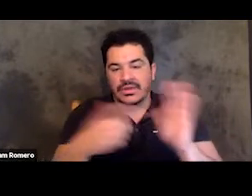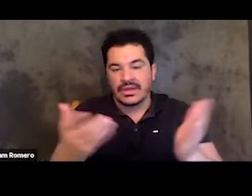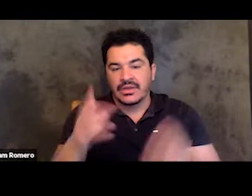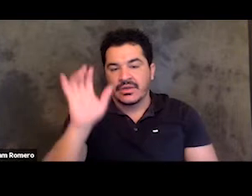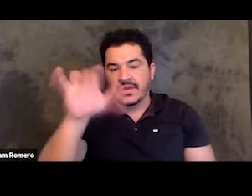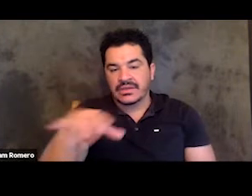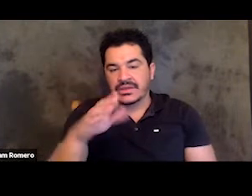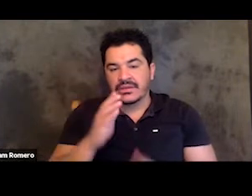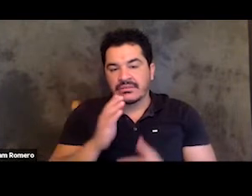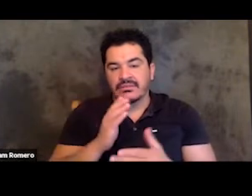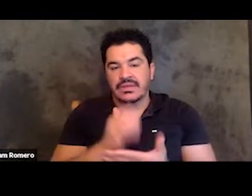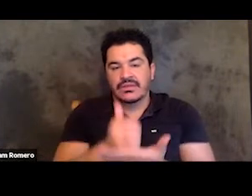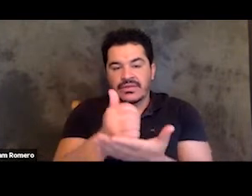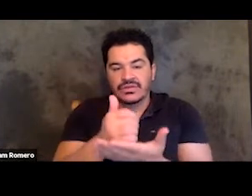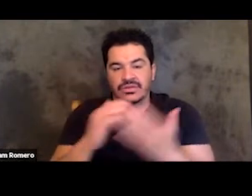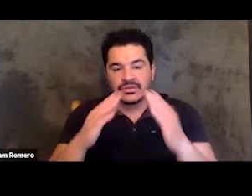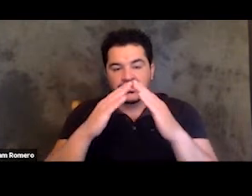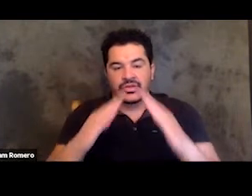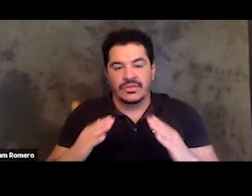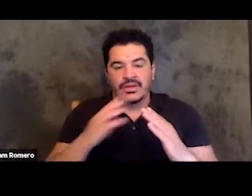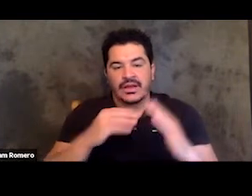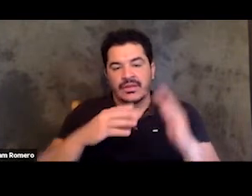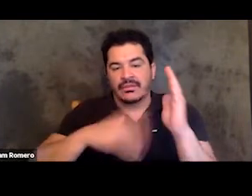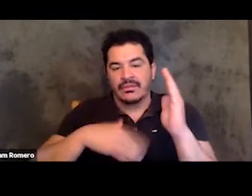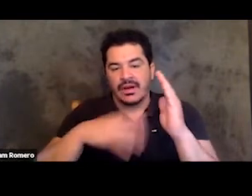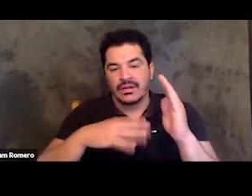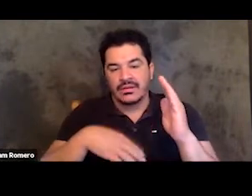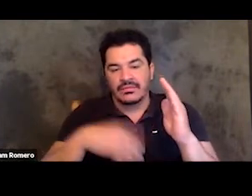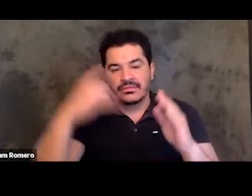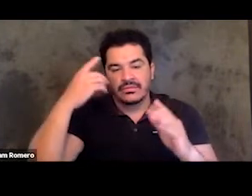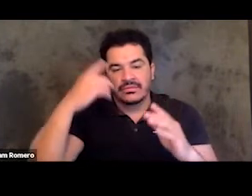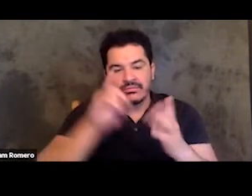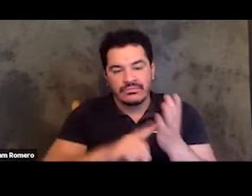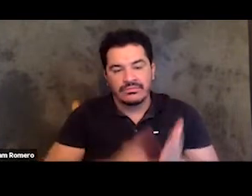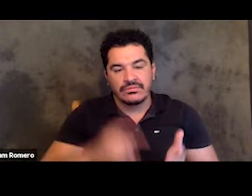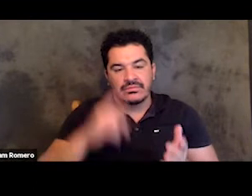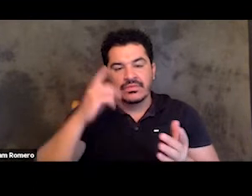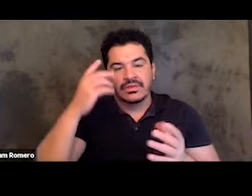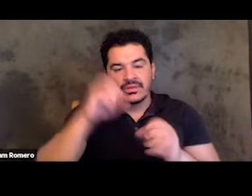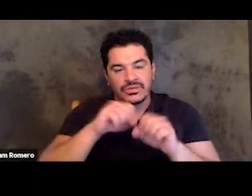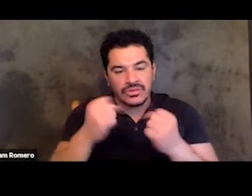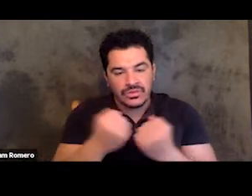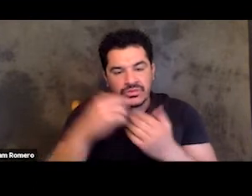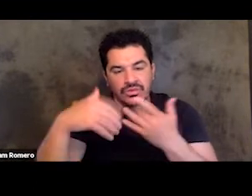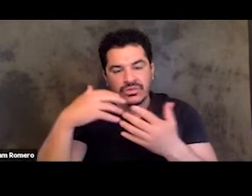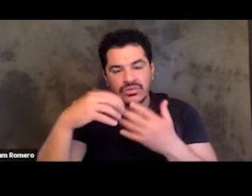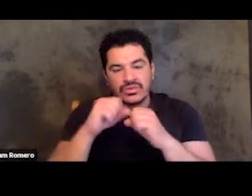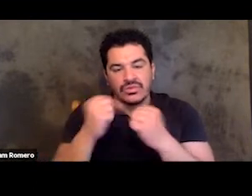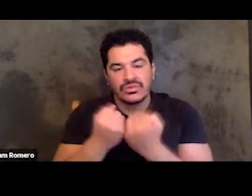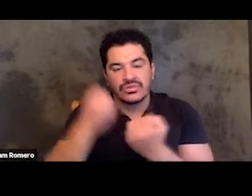pyramid, and the bottom layer looks at social considerations and basic services and